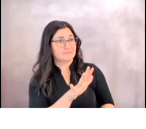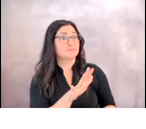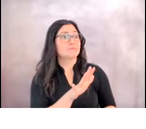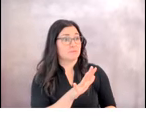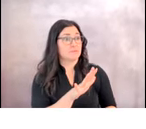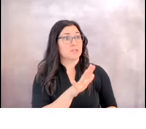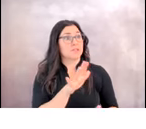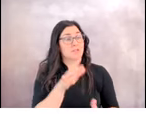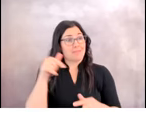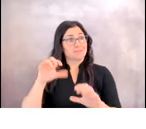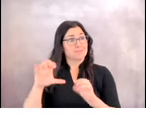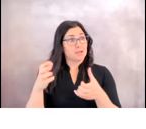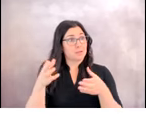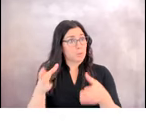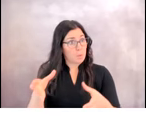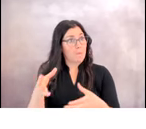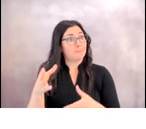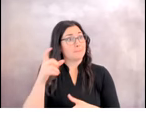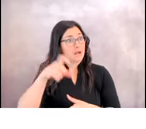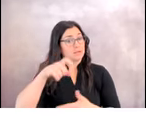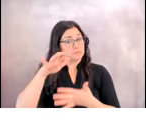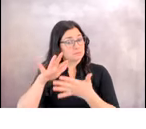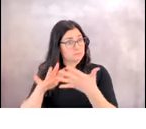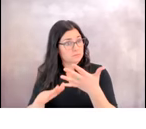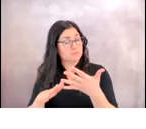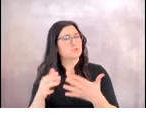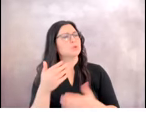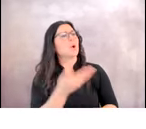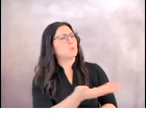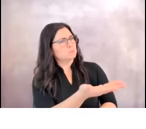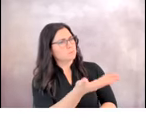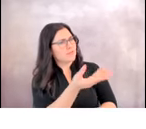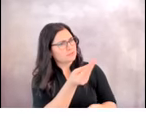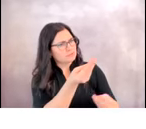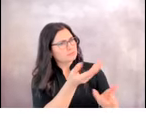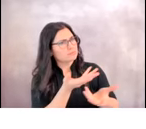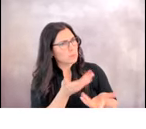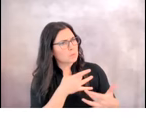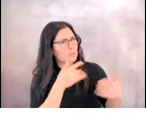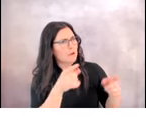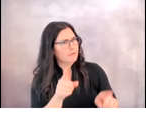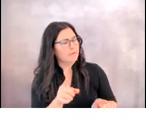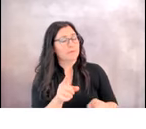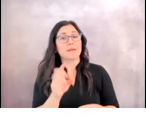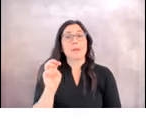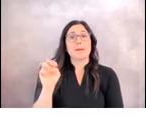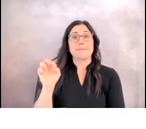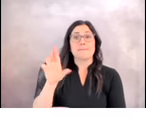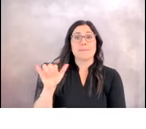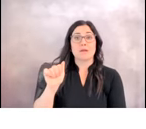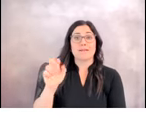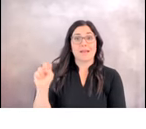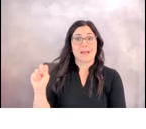from learning in the classroom. Let's talk about these. I'm sure Marianne would be a much better